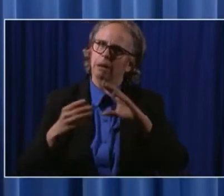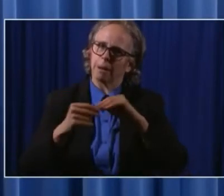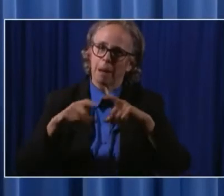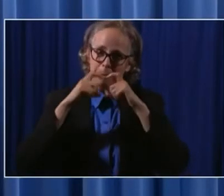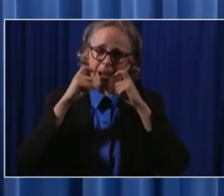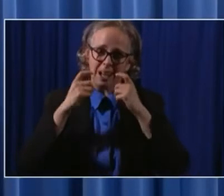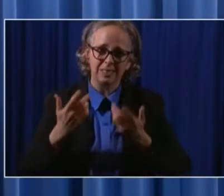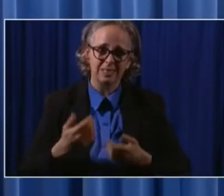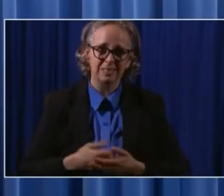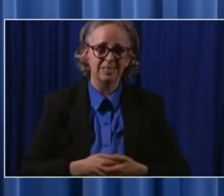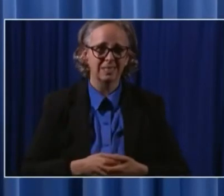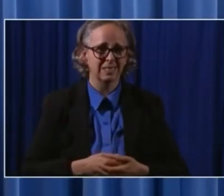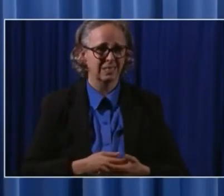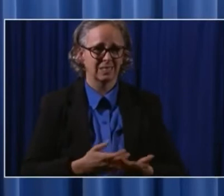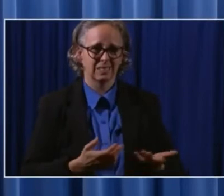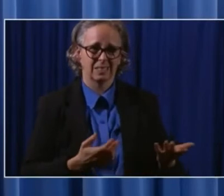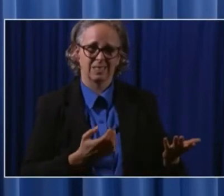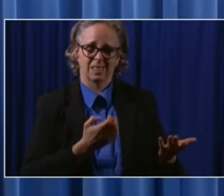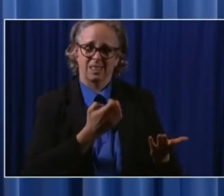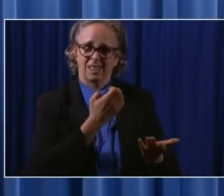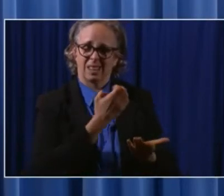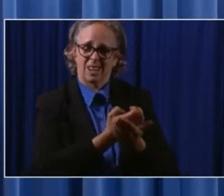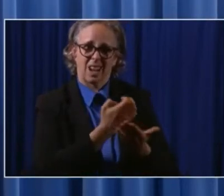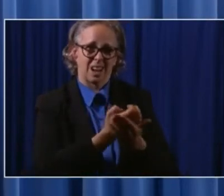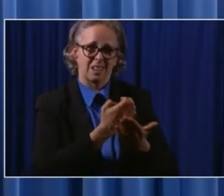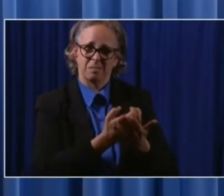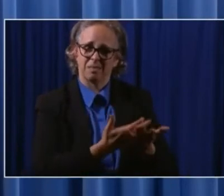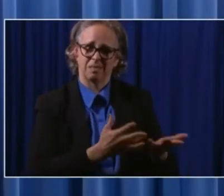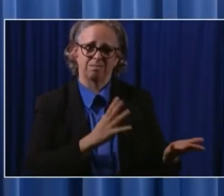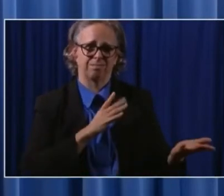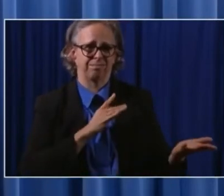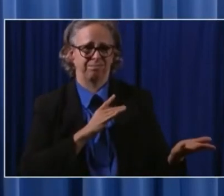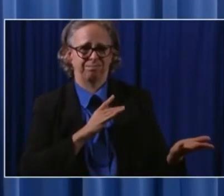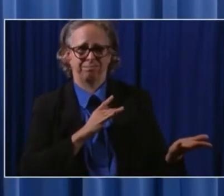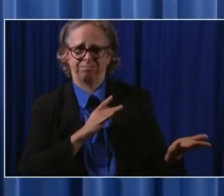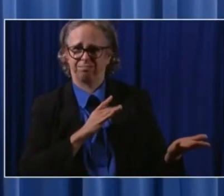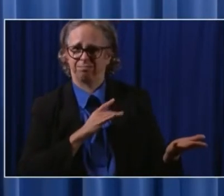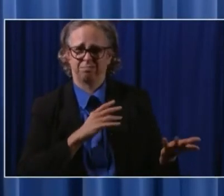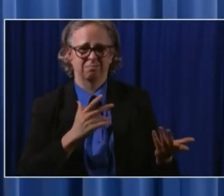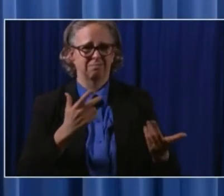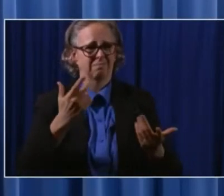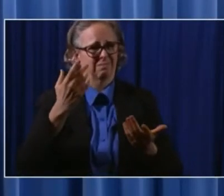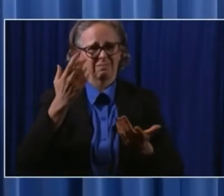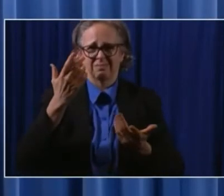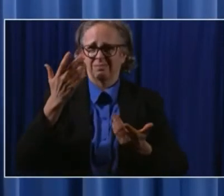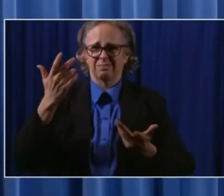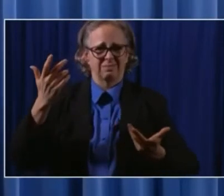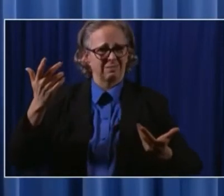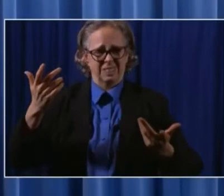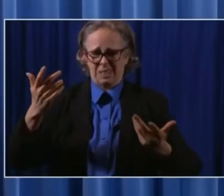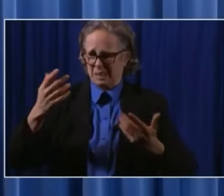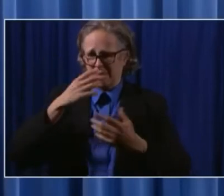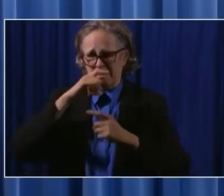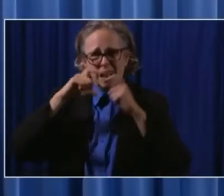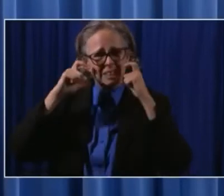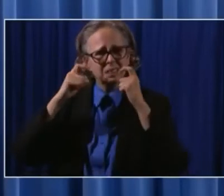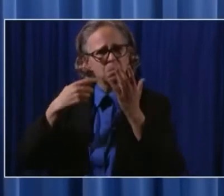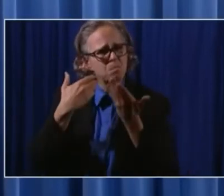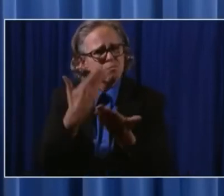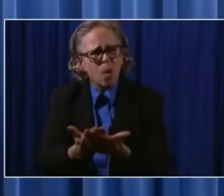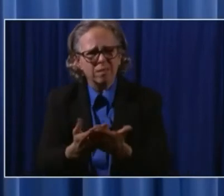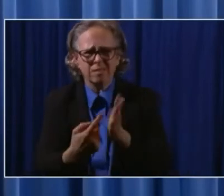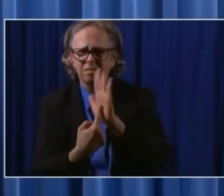clear today than it has ever been about there's an abundance of proof about how important masks are. So we started off, as you saw,